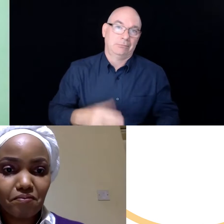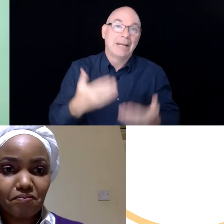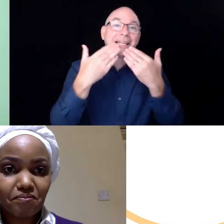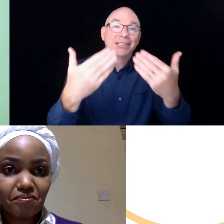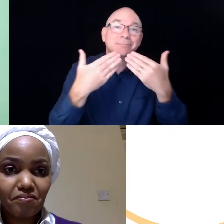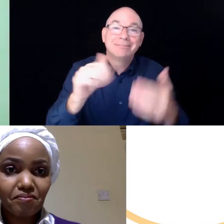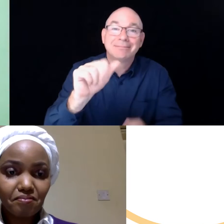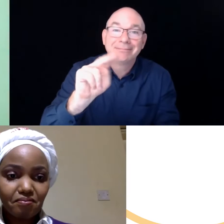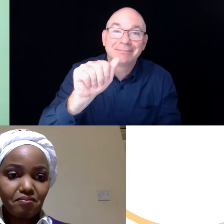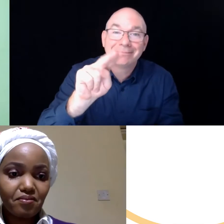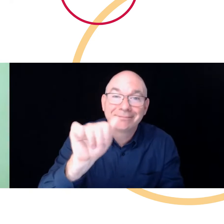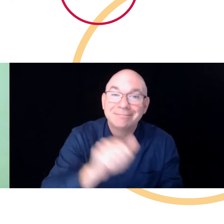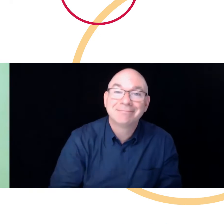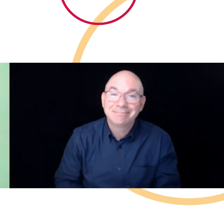Anaya.